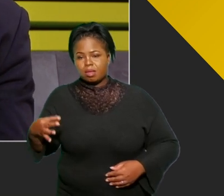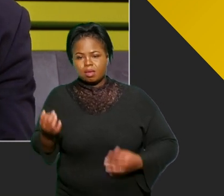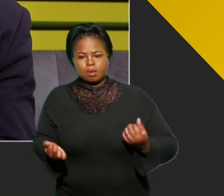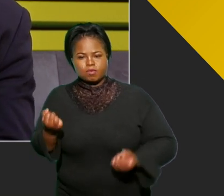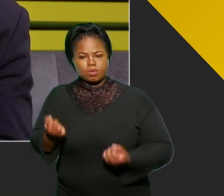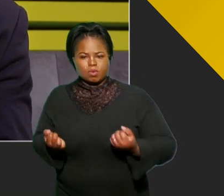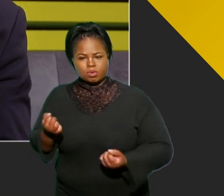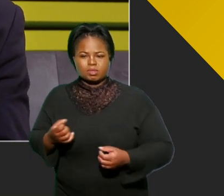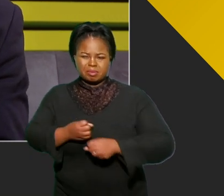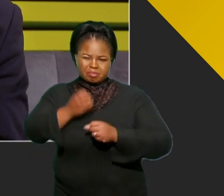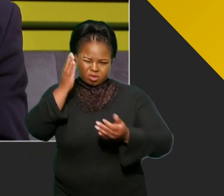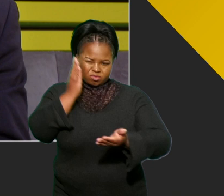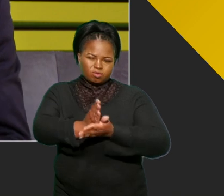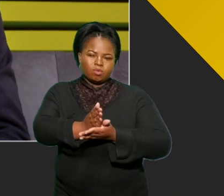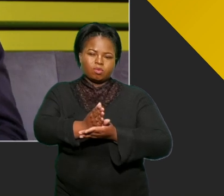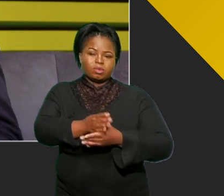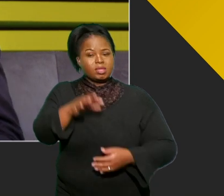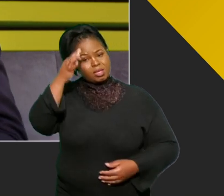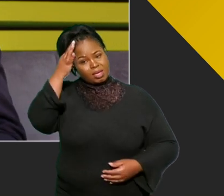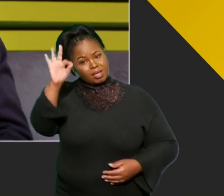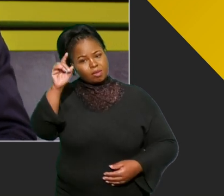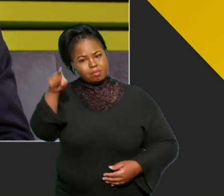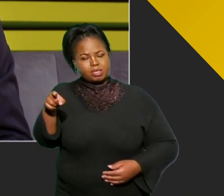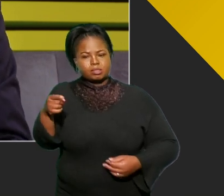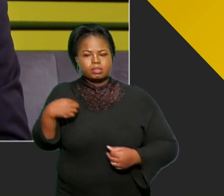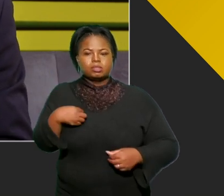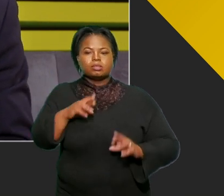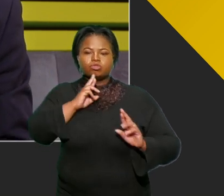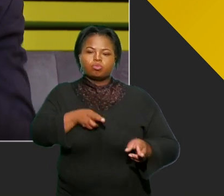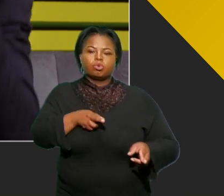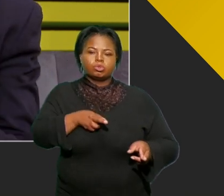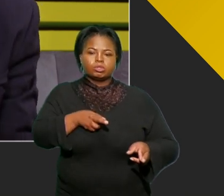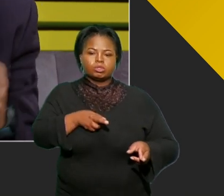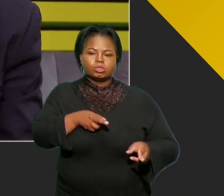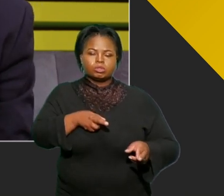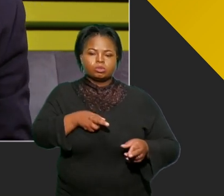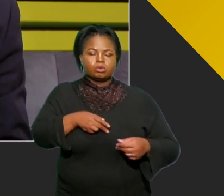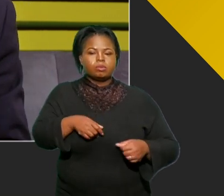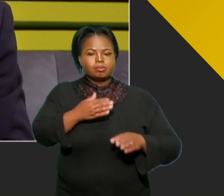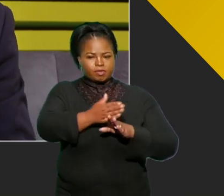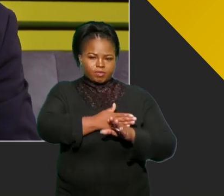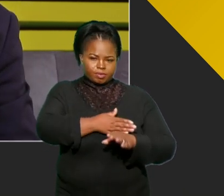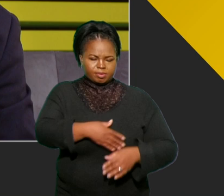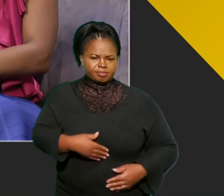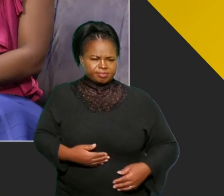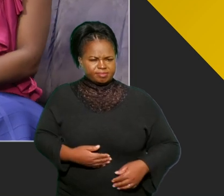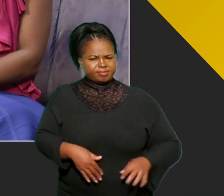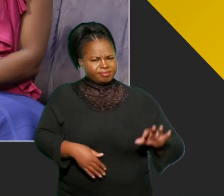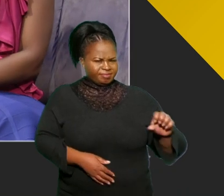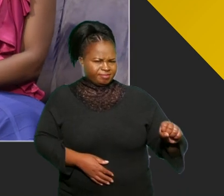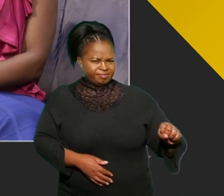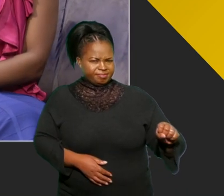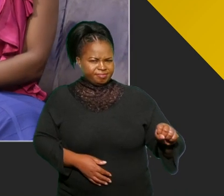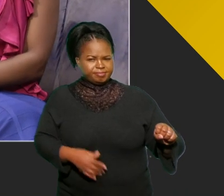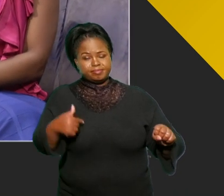court, Benza show ukuthi government by respondent. He must act proactive. But Siyabonga, ngicela ukuthi ungibambele